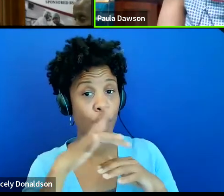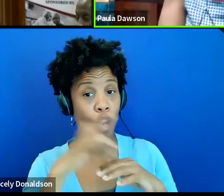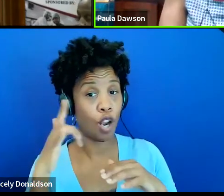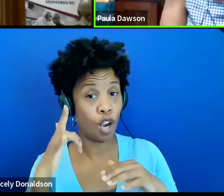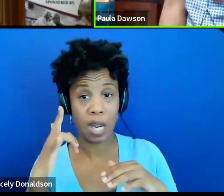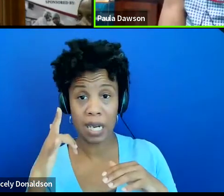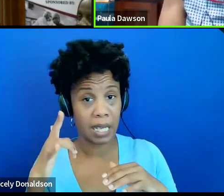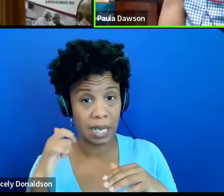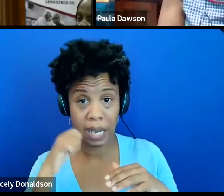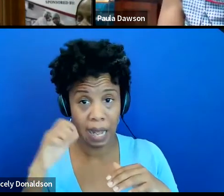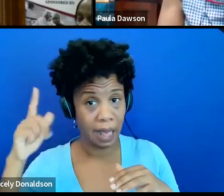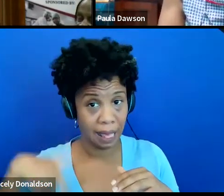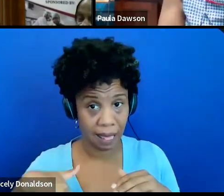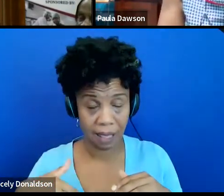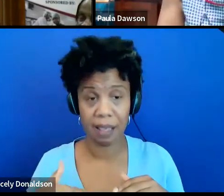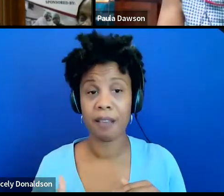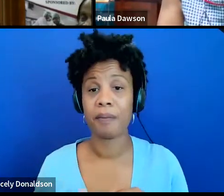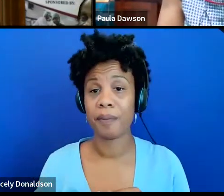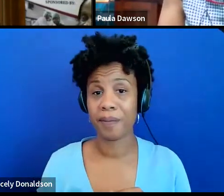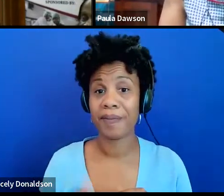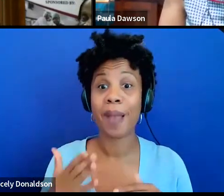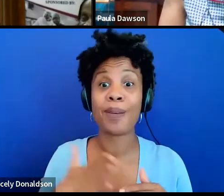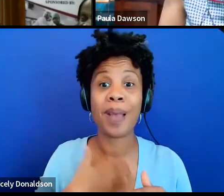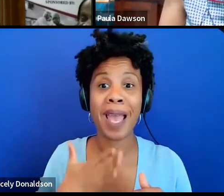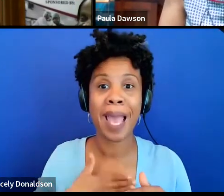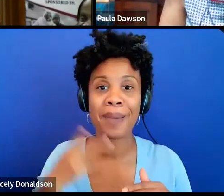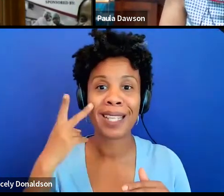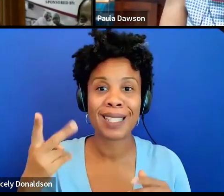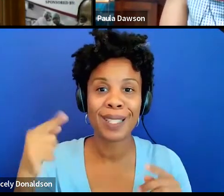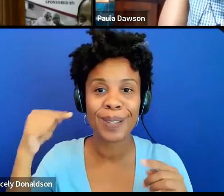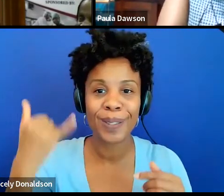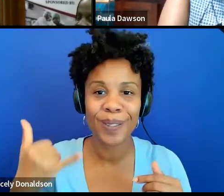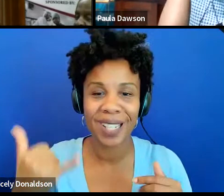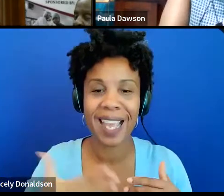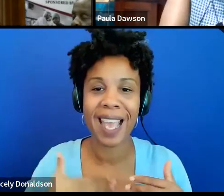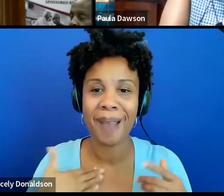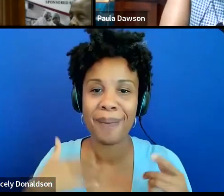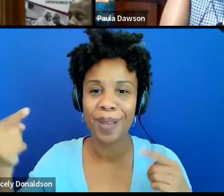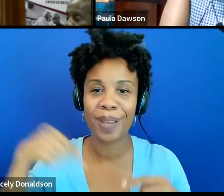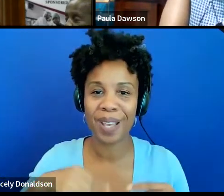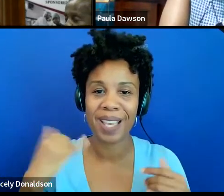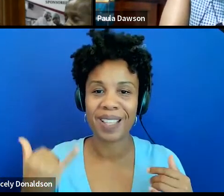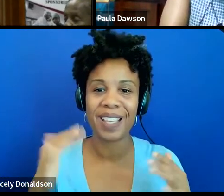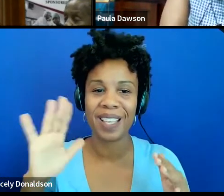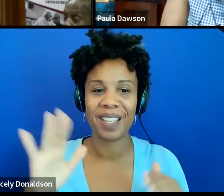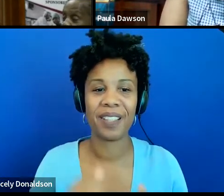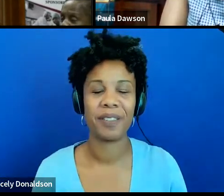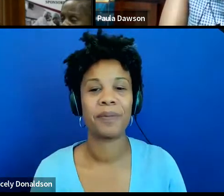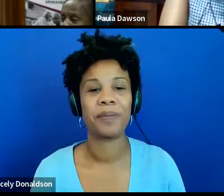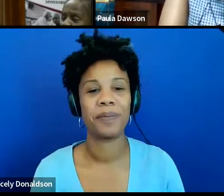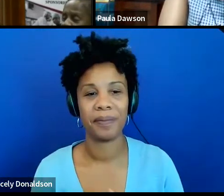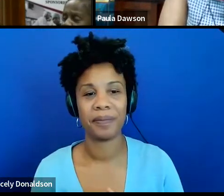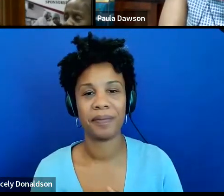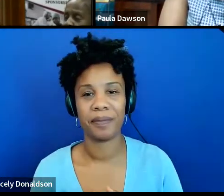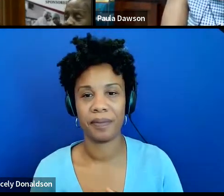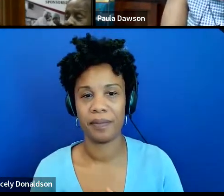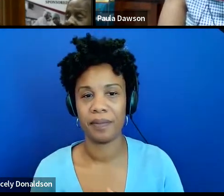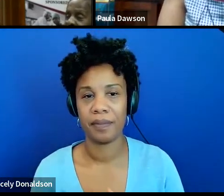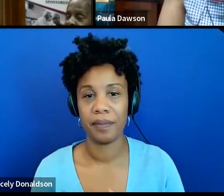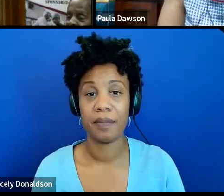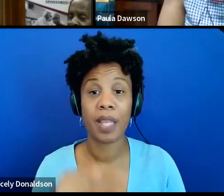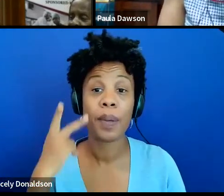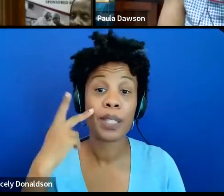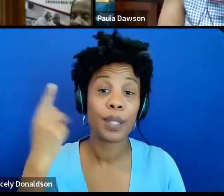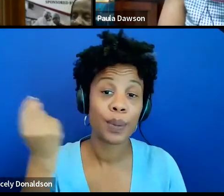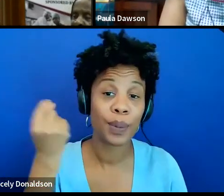I was so happy to see you on the program. Wonderful. Yes, so I'll see you